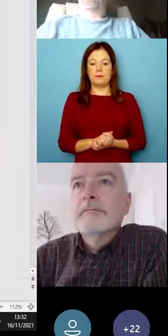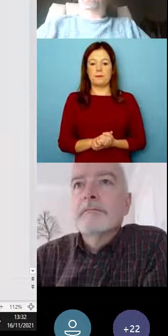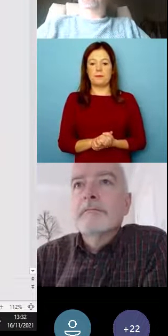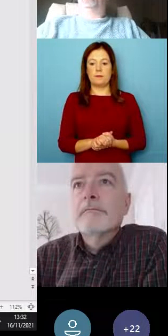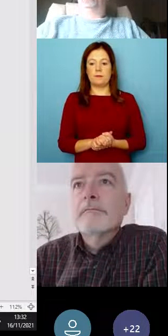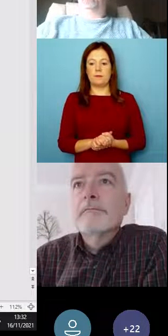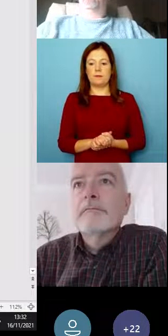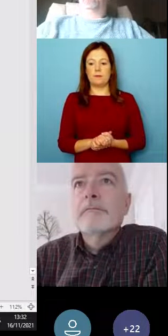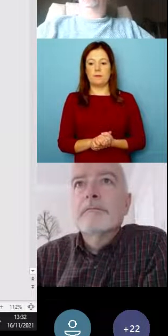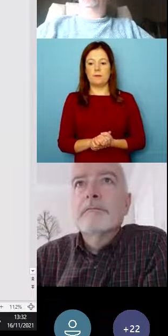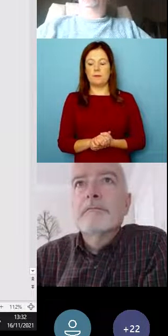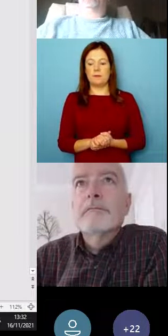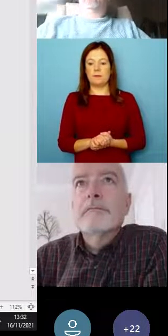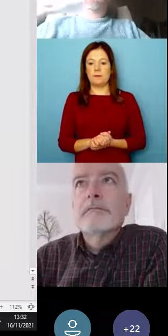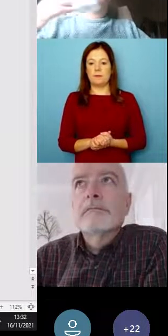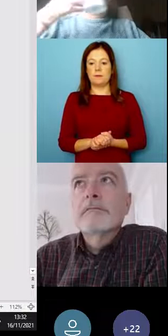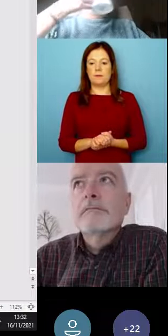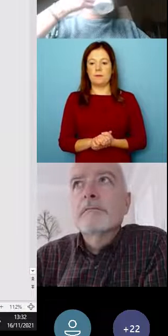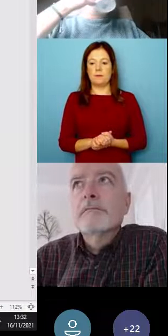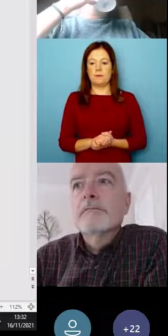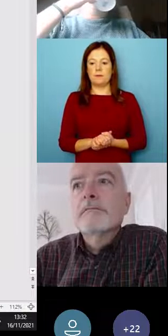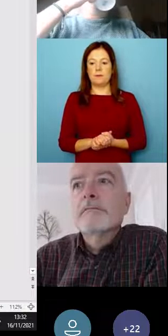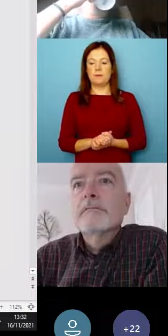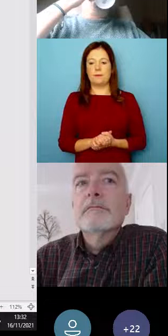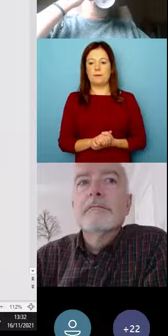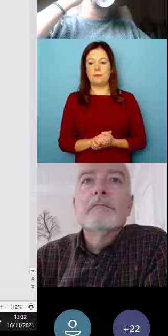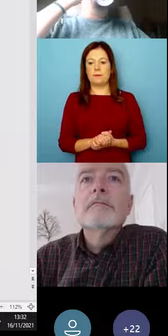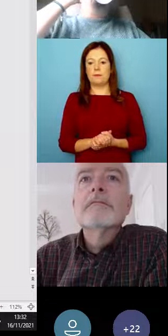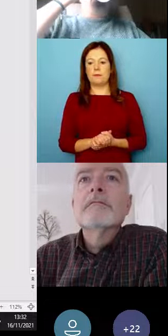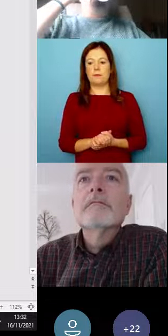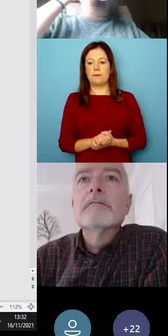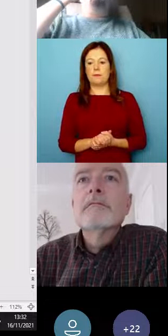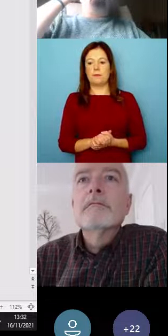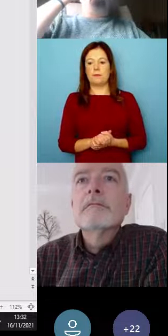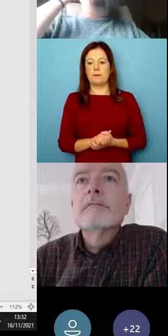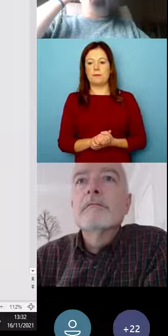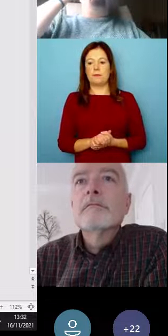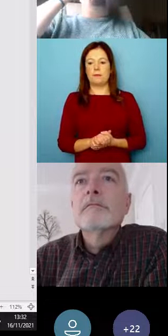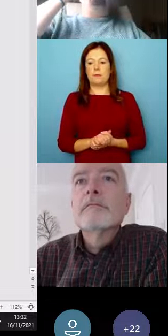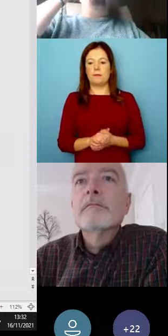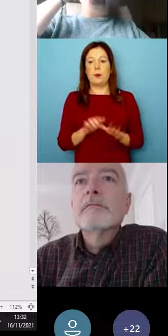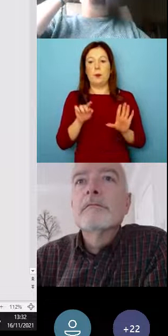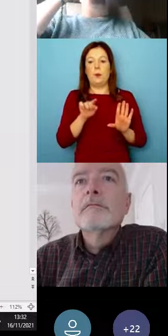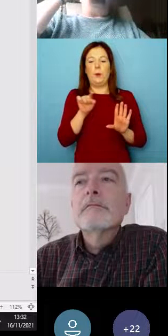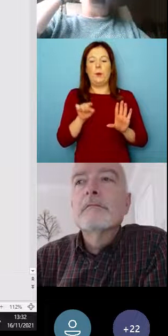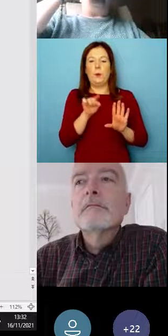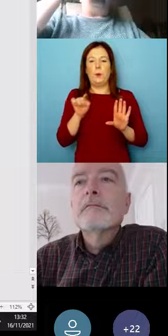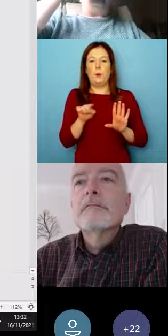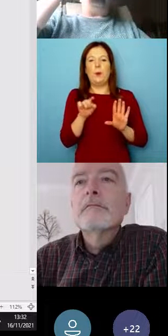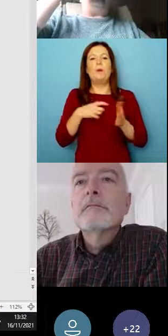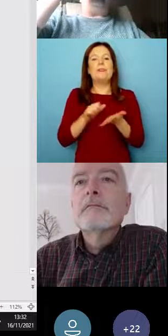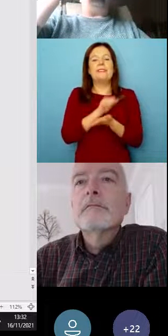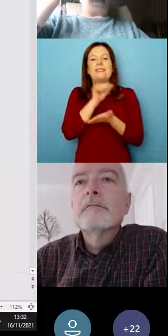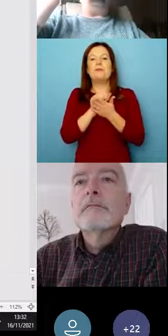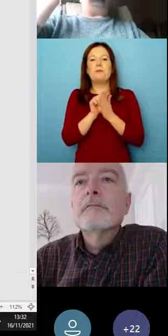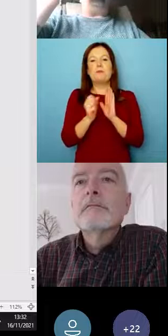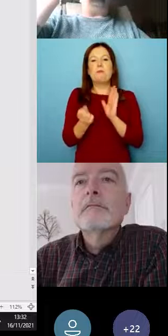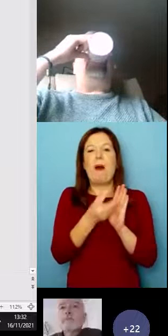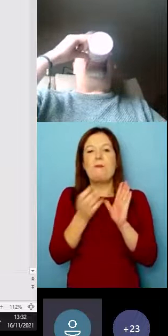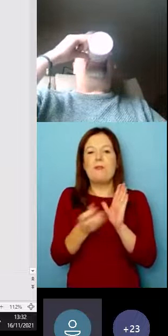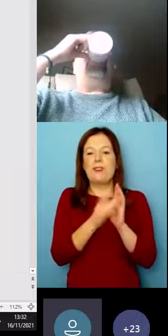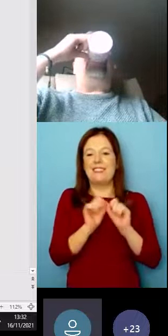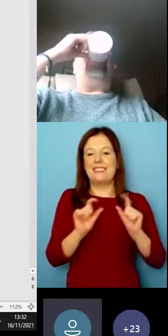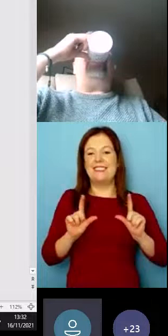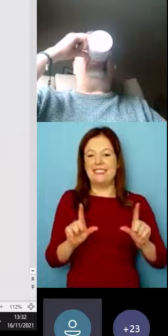Not in presentation mode yet. Okay. It should be coming. I think there might be a little bit of lag on the line.